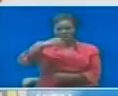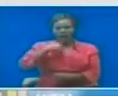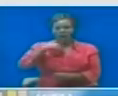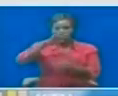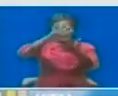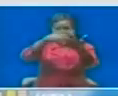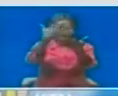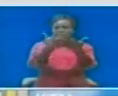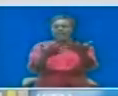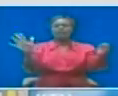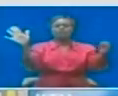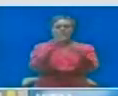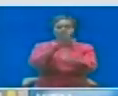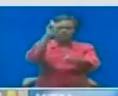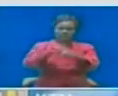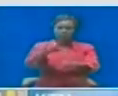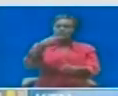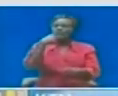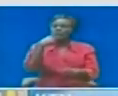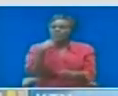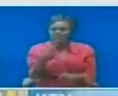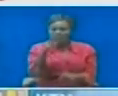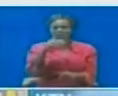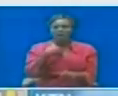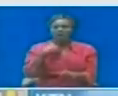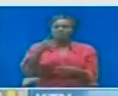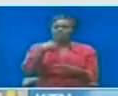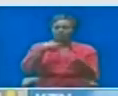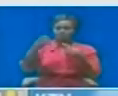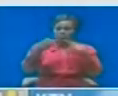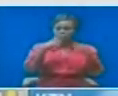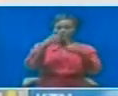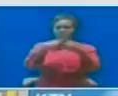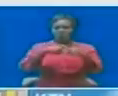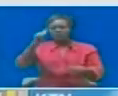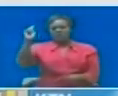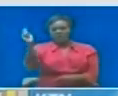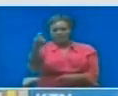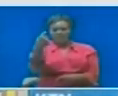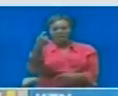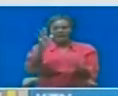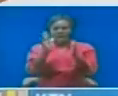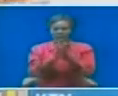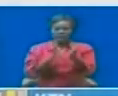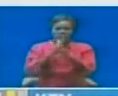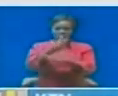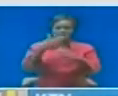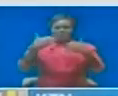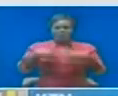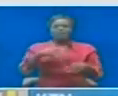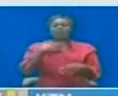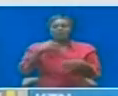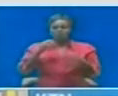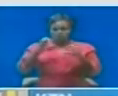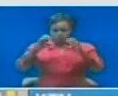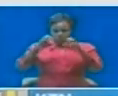over the place. By the time you say we're going to be having speakers from, Kenya and beyond, someone will go to Google and say,